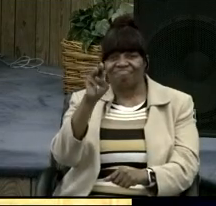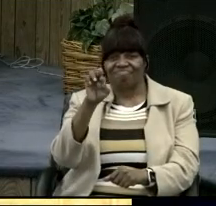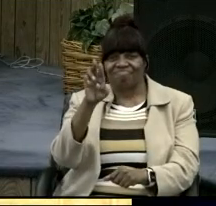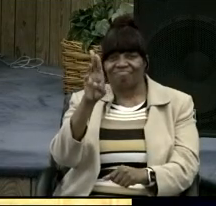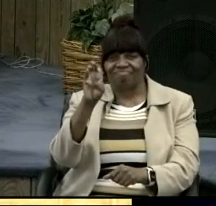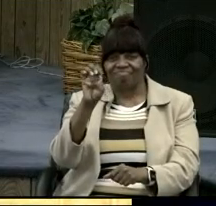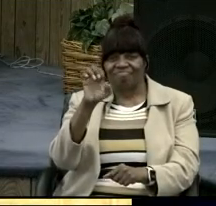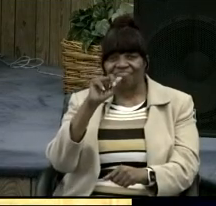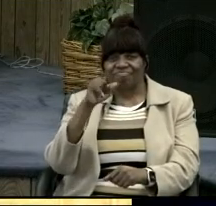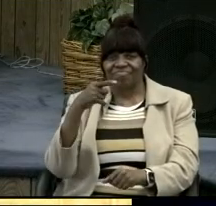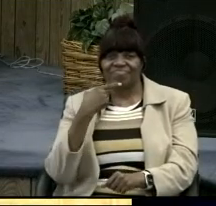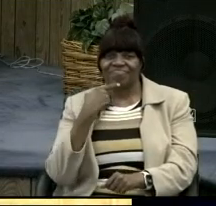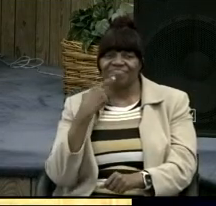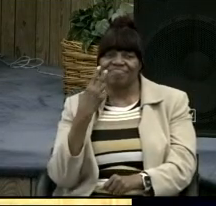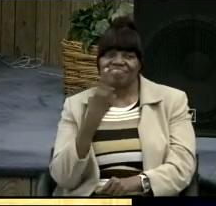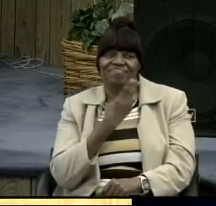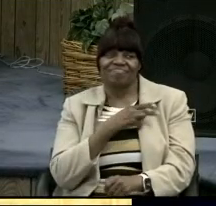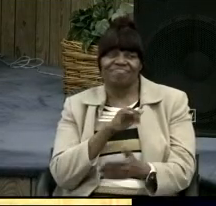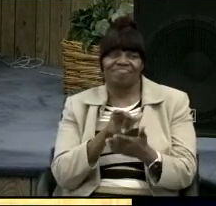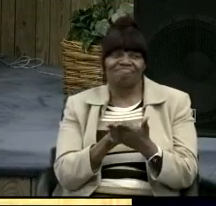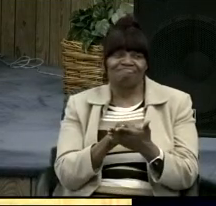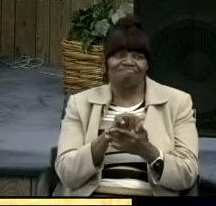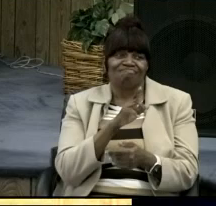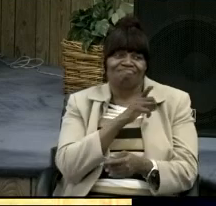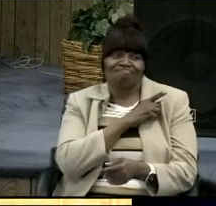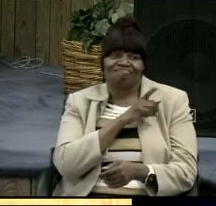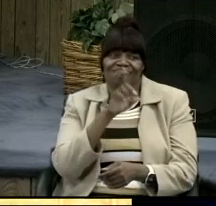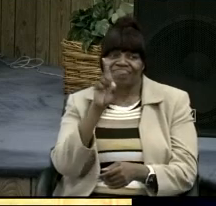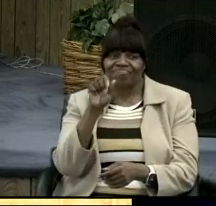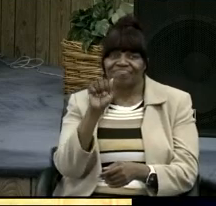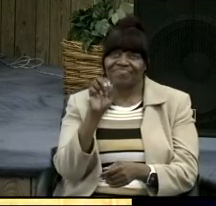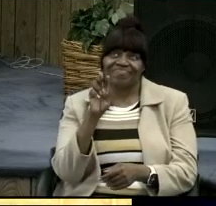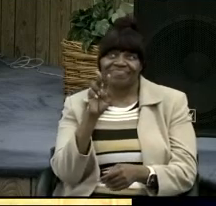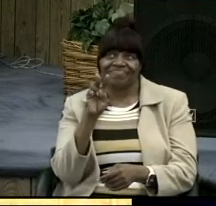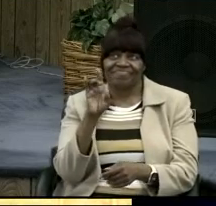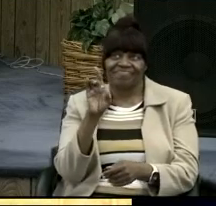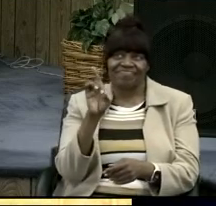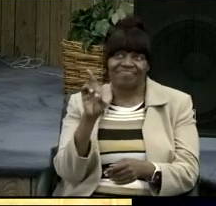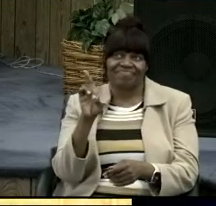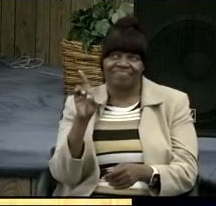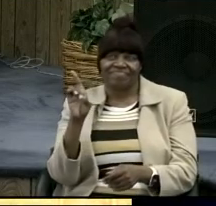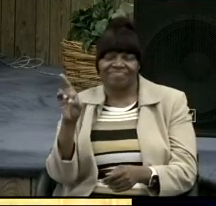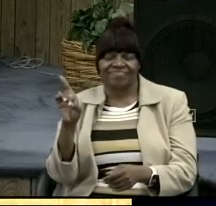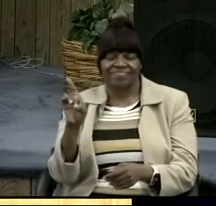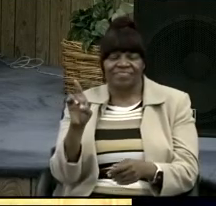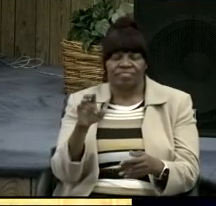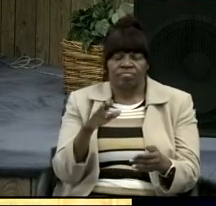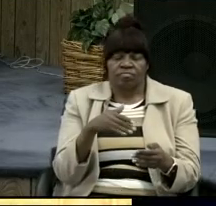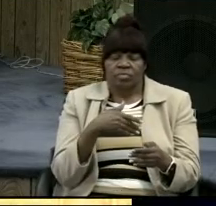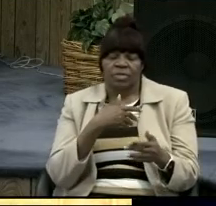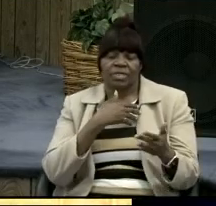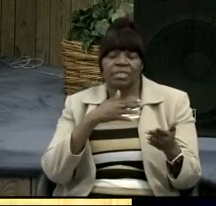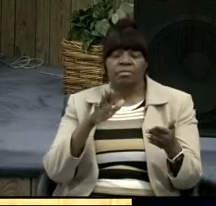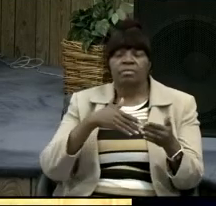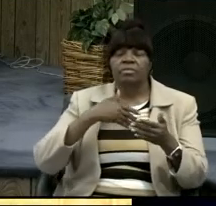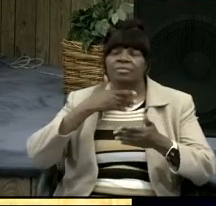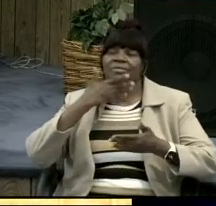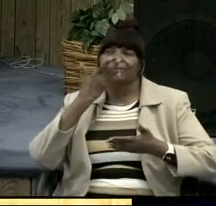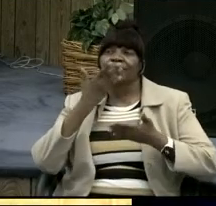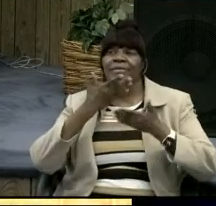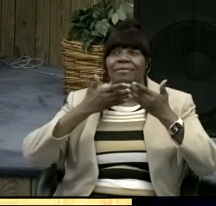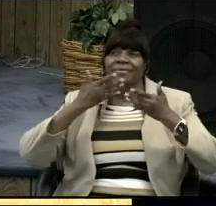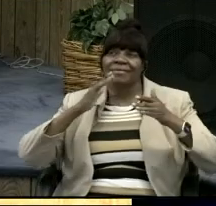16 tells us that David was called to play a spirit or sing a spirit out of Saul.